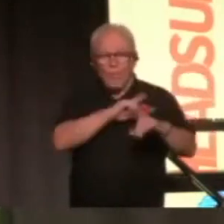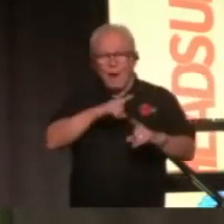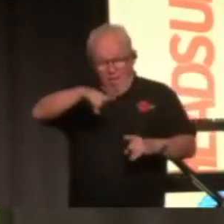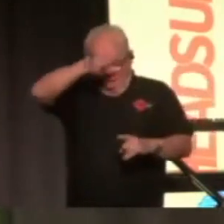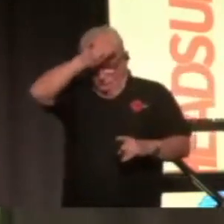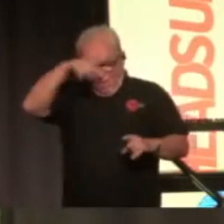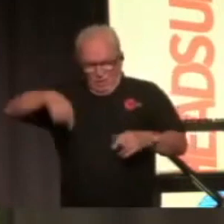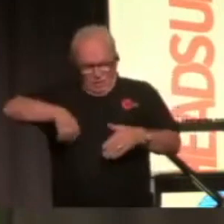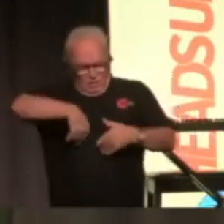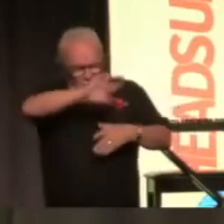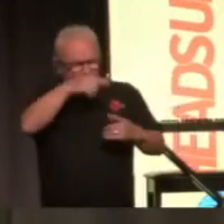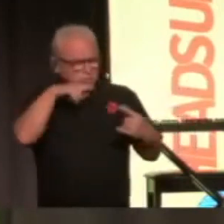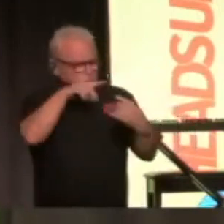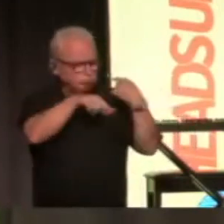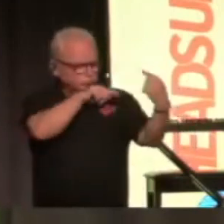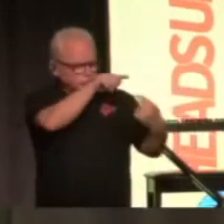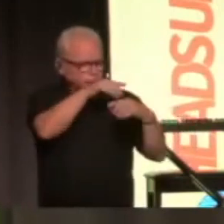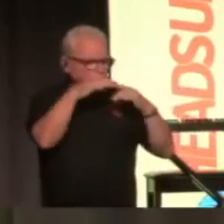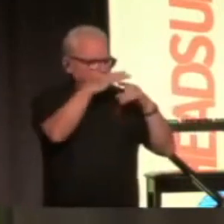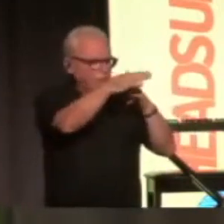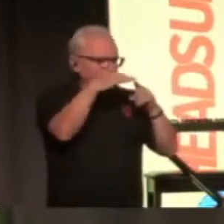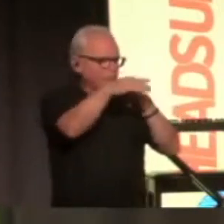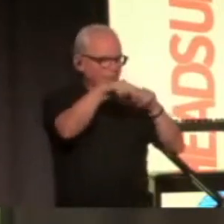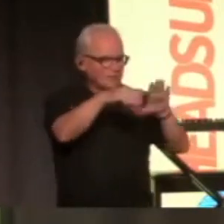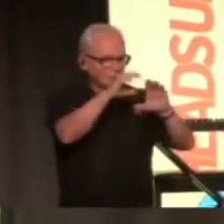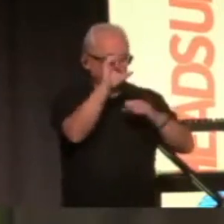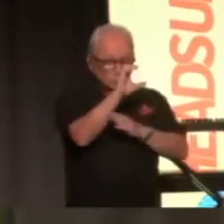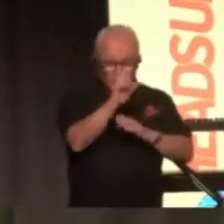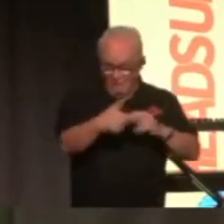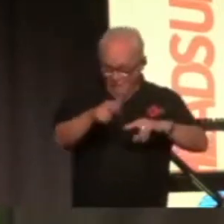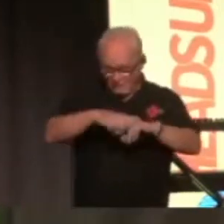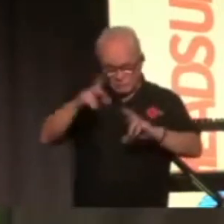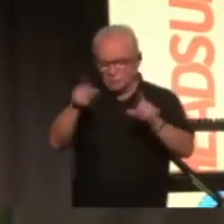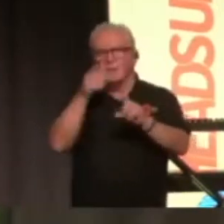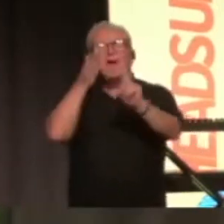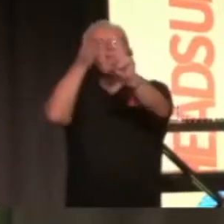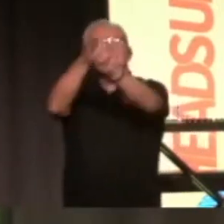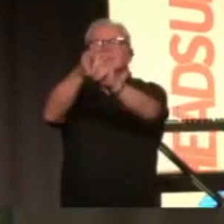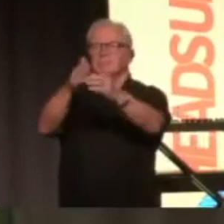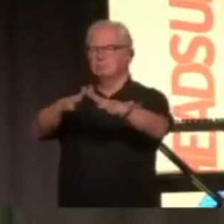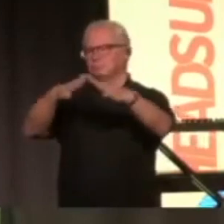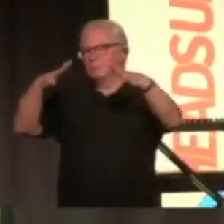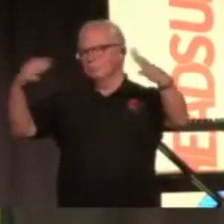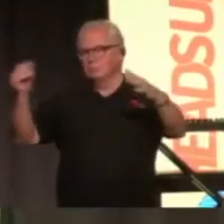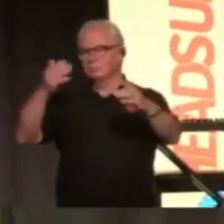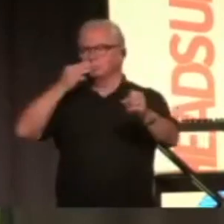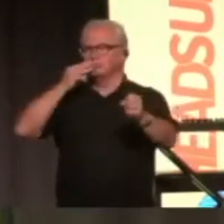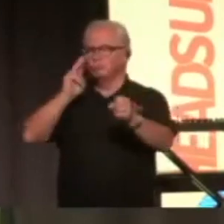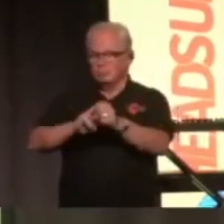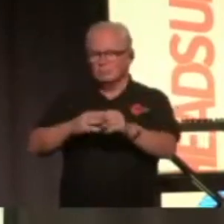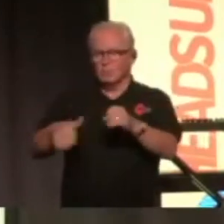attrition against you and against this church if there was not that level of promise over